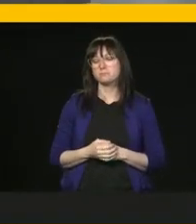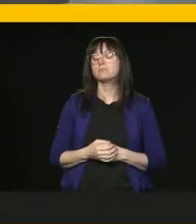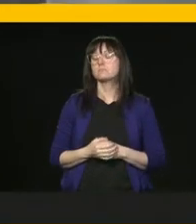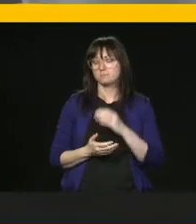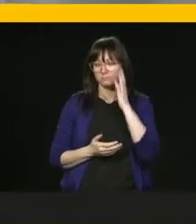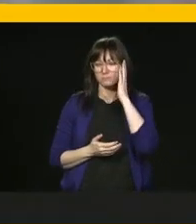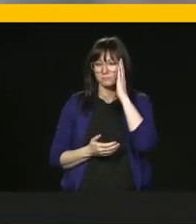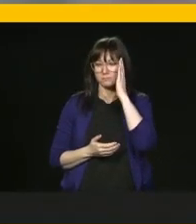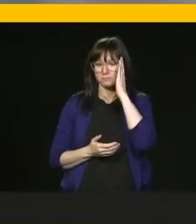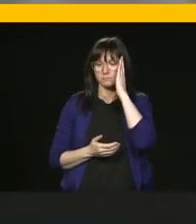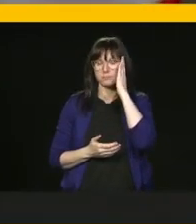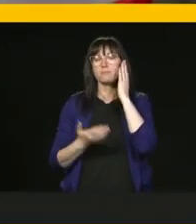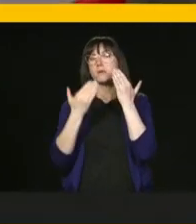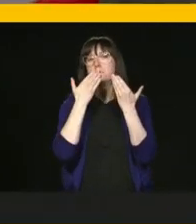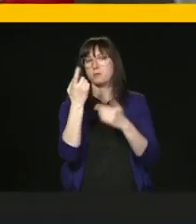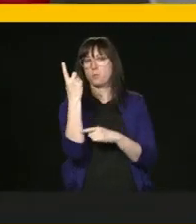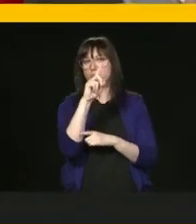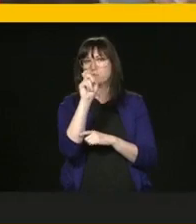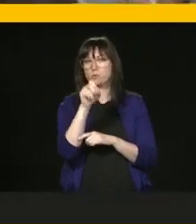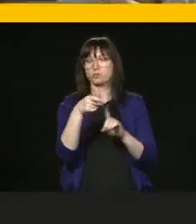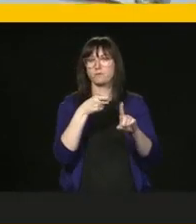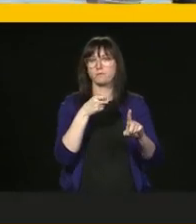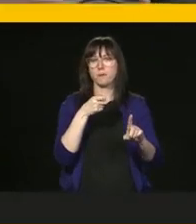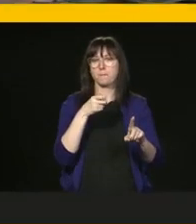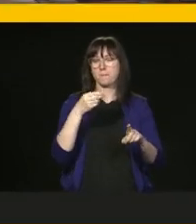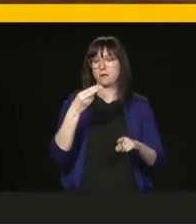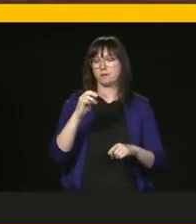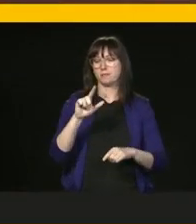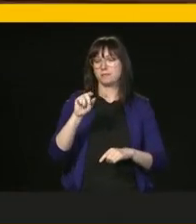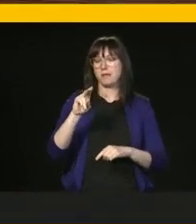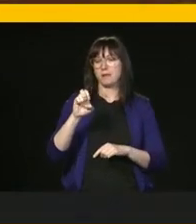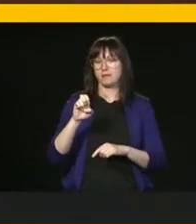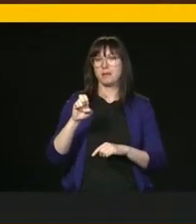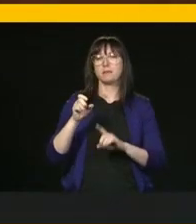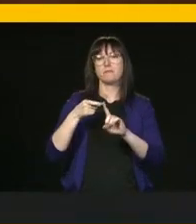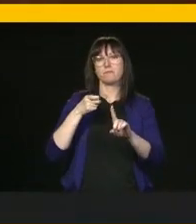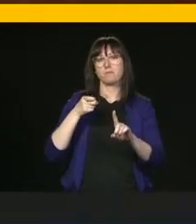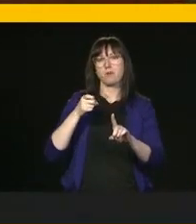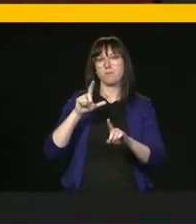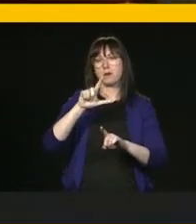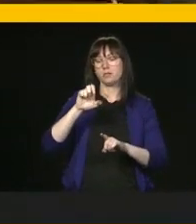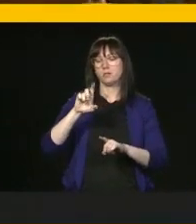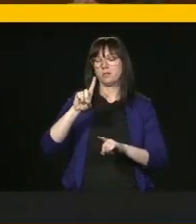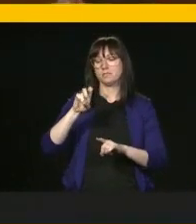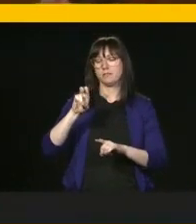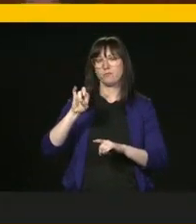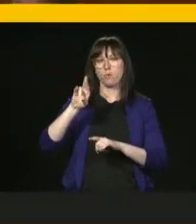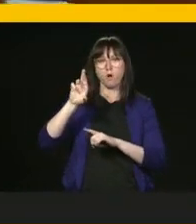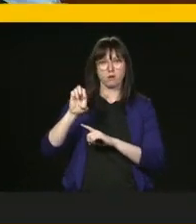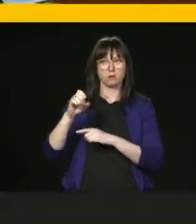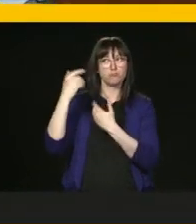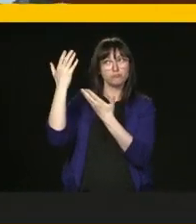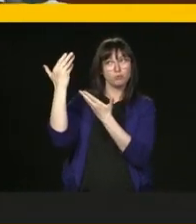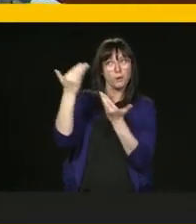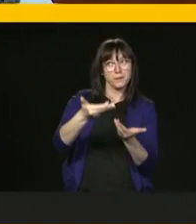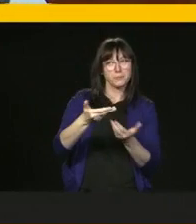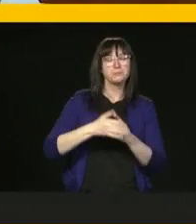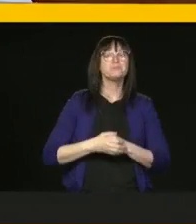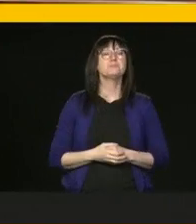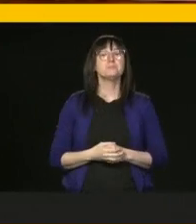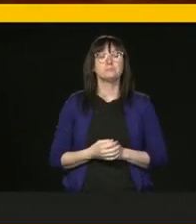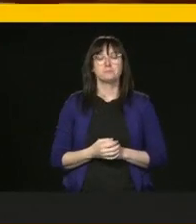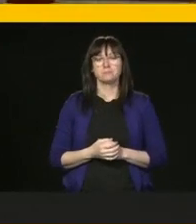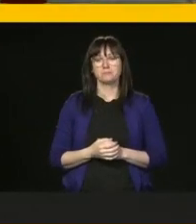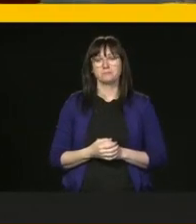question from Hélène Buzetti from Le Devoir. Please go ahead. Votre ligne est ouverte. Yeah, to follow up on